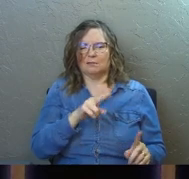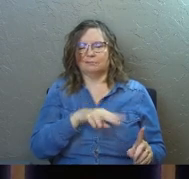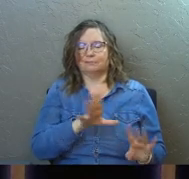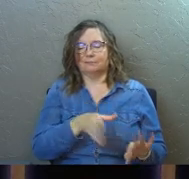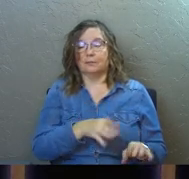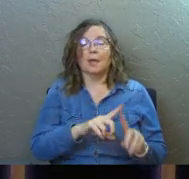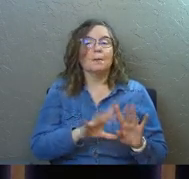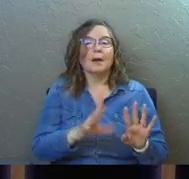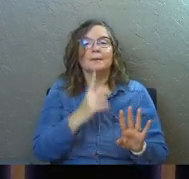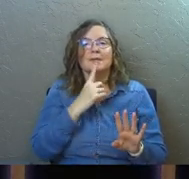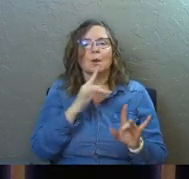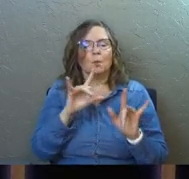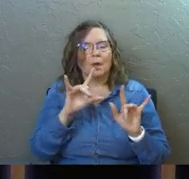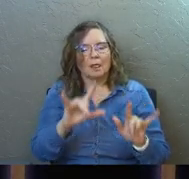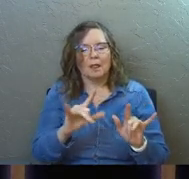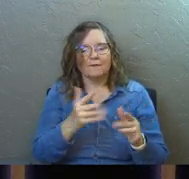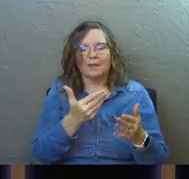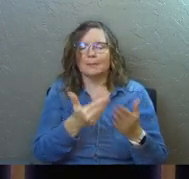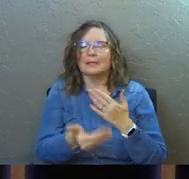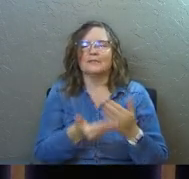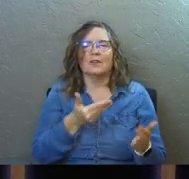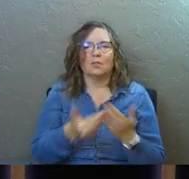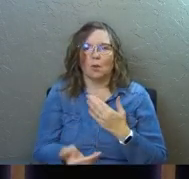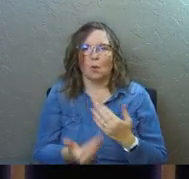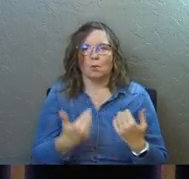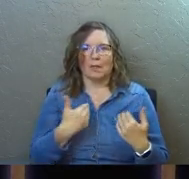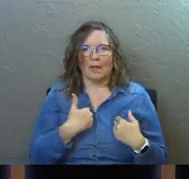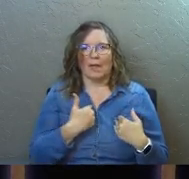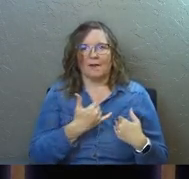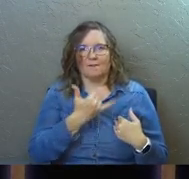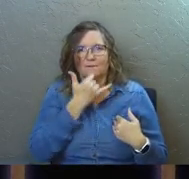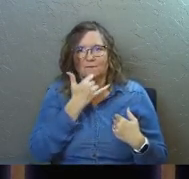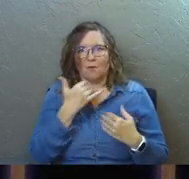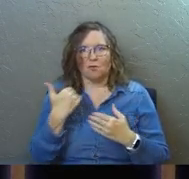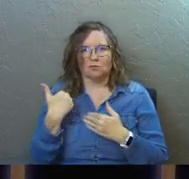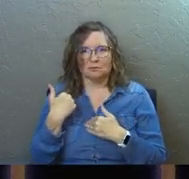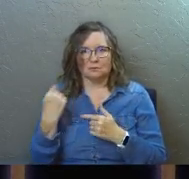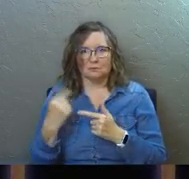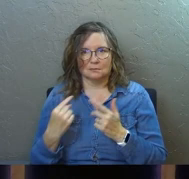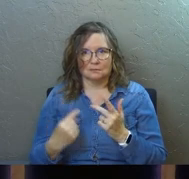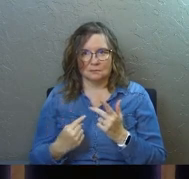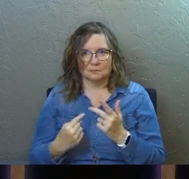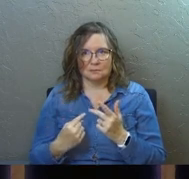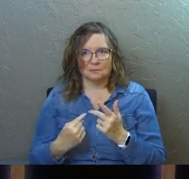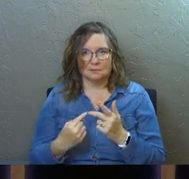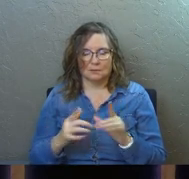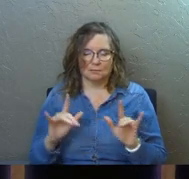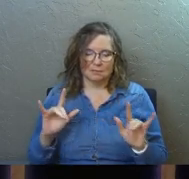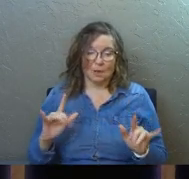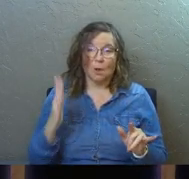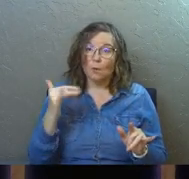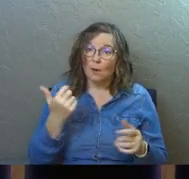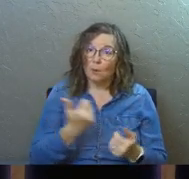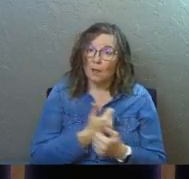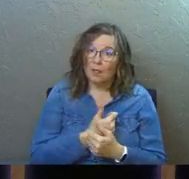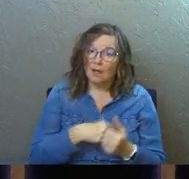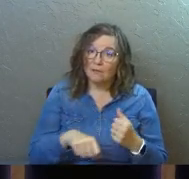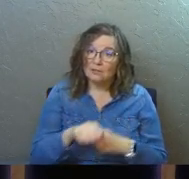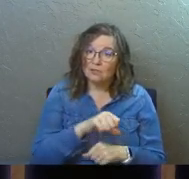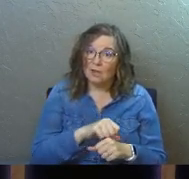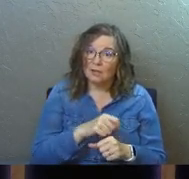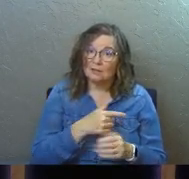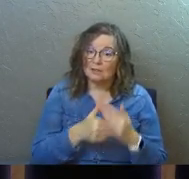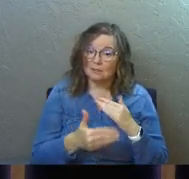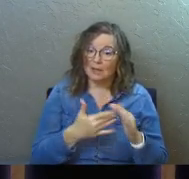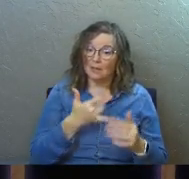faults, but saying we love them in spite of, we love us in spite of those faults. And why do we love us in